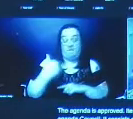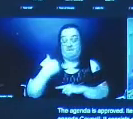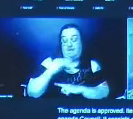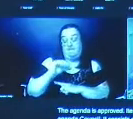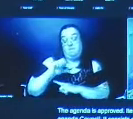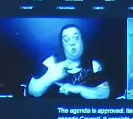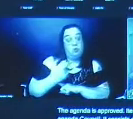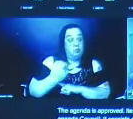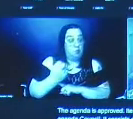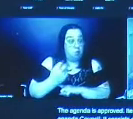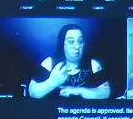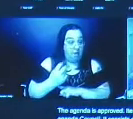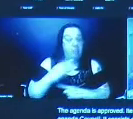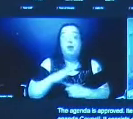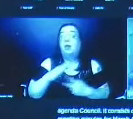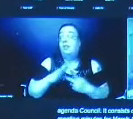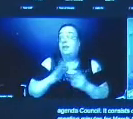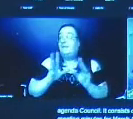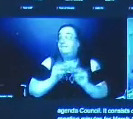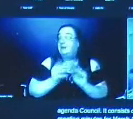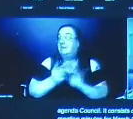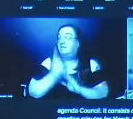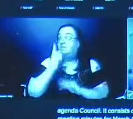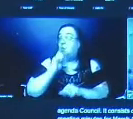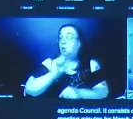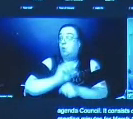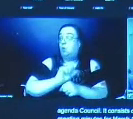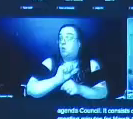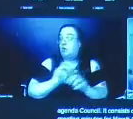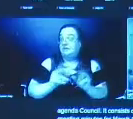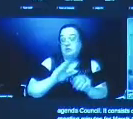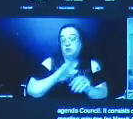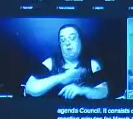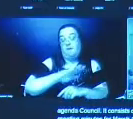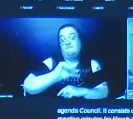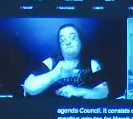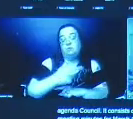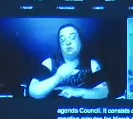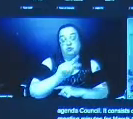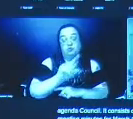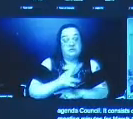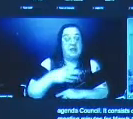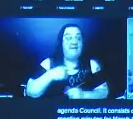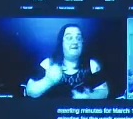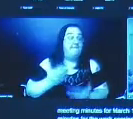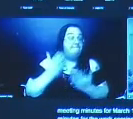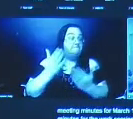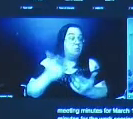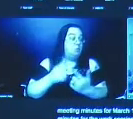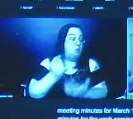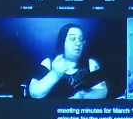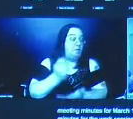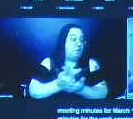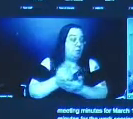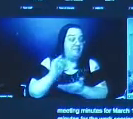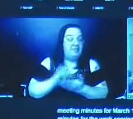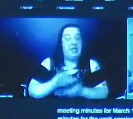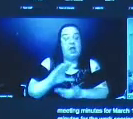and the meeting minutes for the work session of March 26. Is there a motion to approve the consent